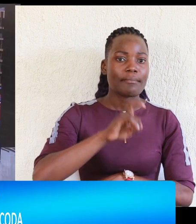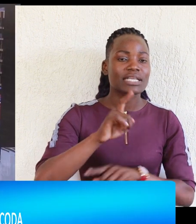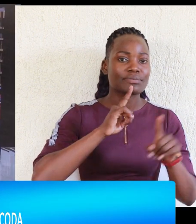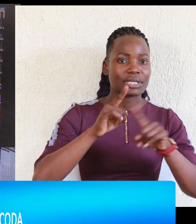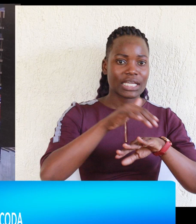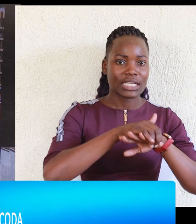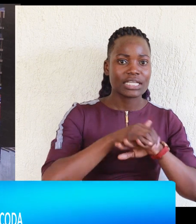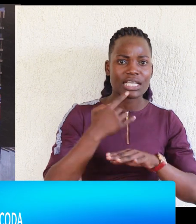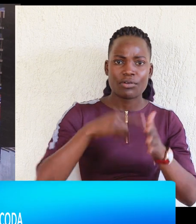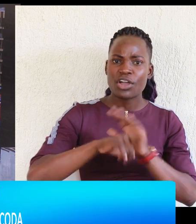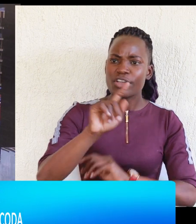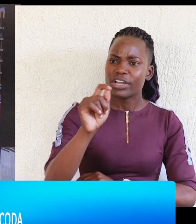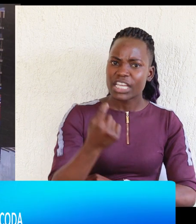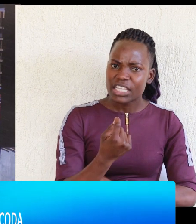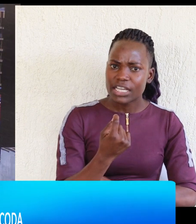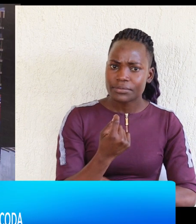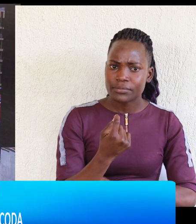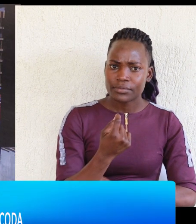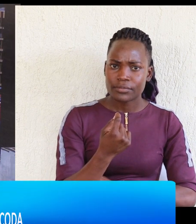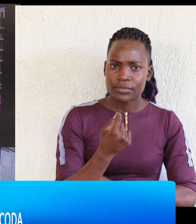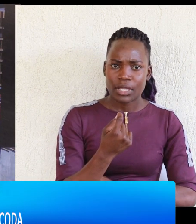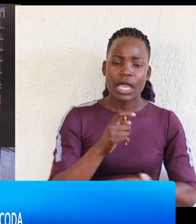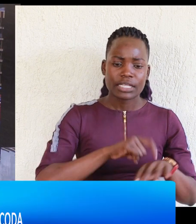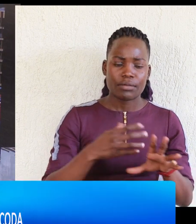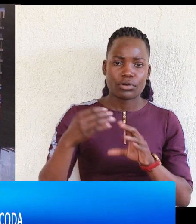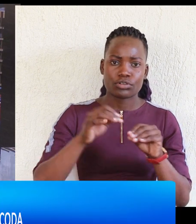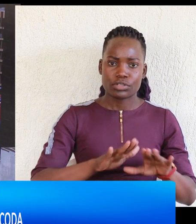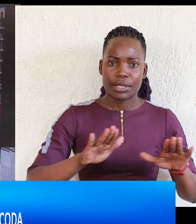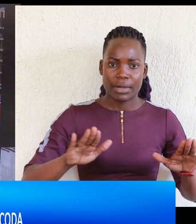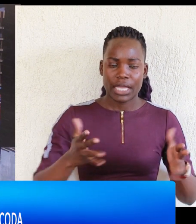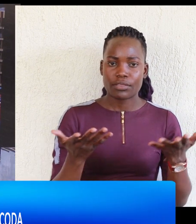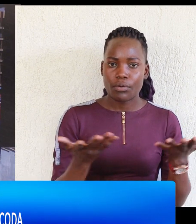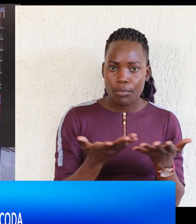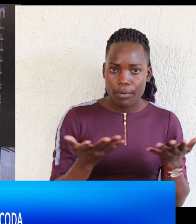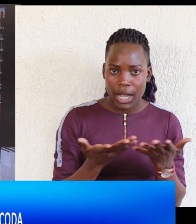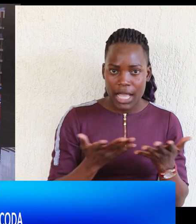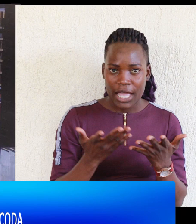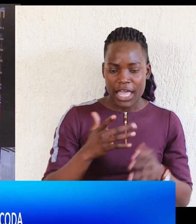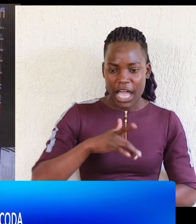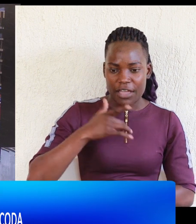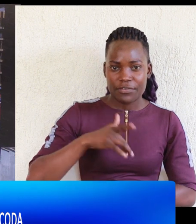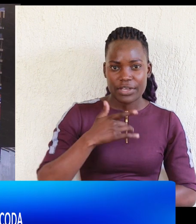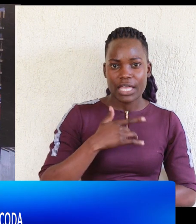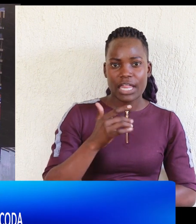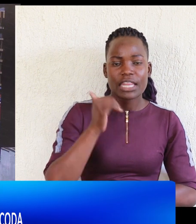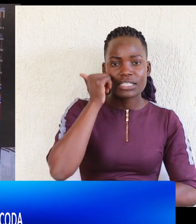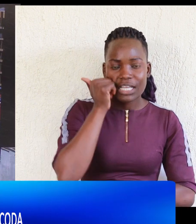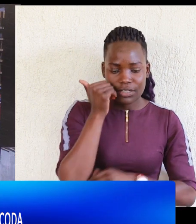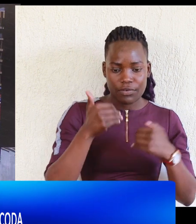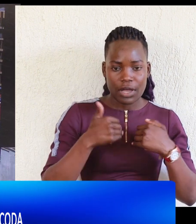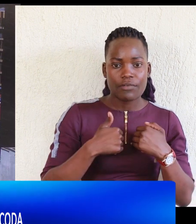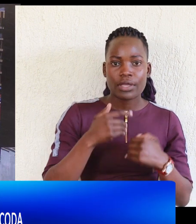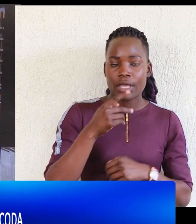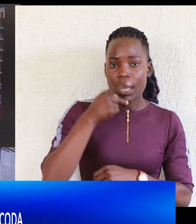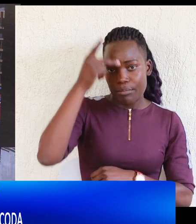People will be like, are you Kenyan? And I'm like, And when we'll go to the market, this is now where I really felt the sadness of having a parent who is